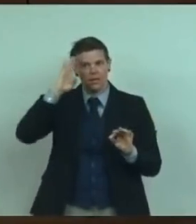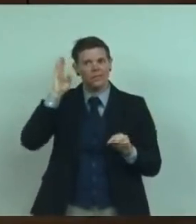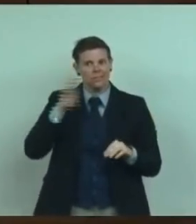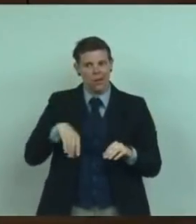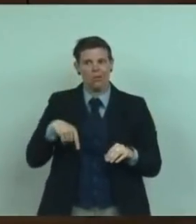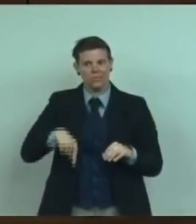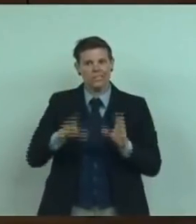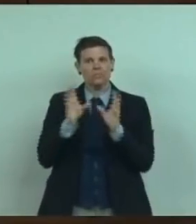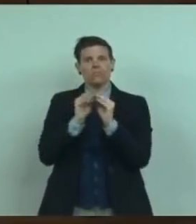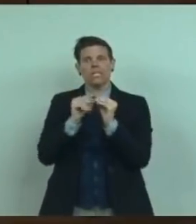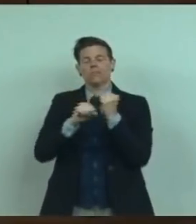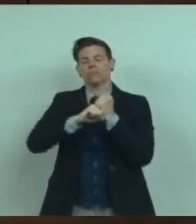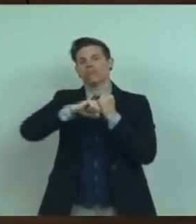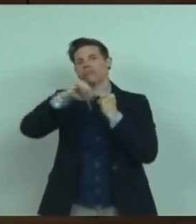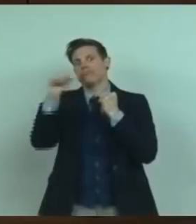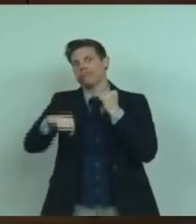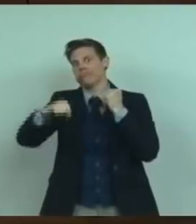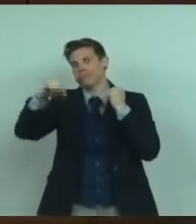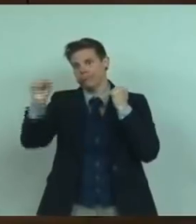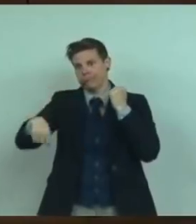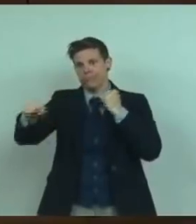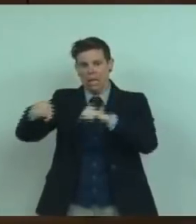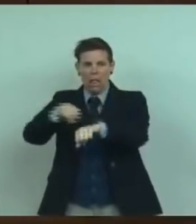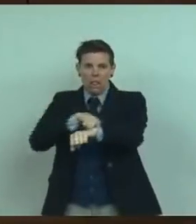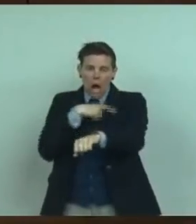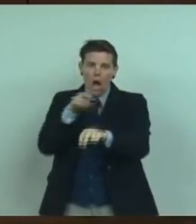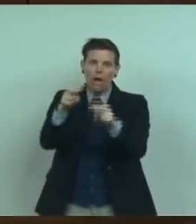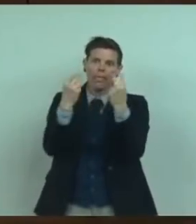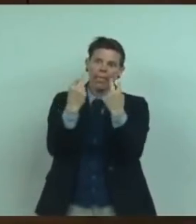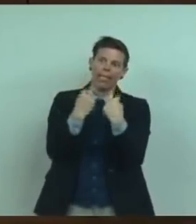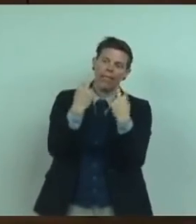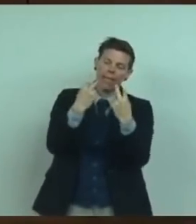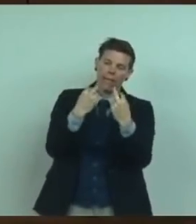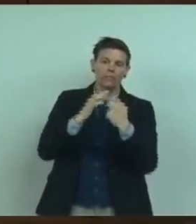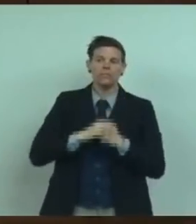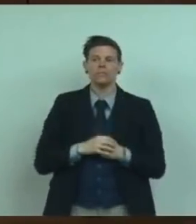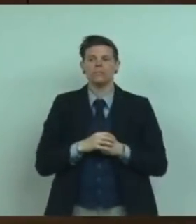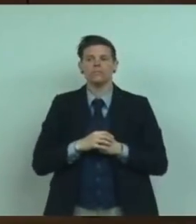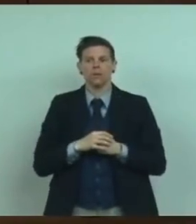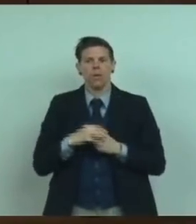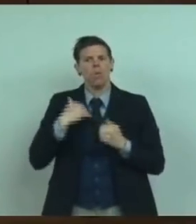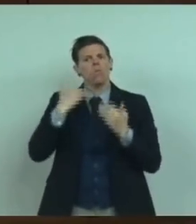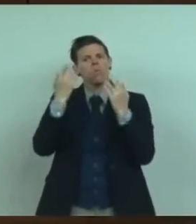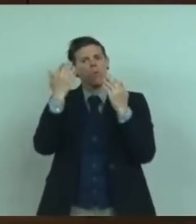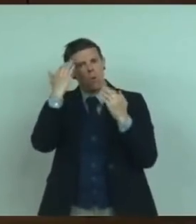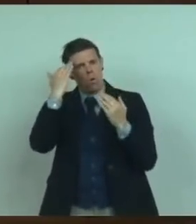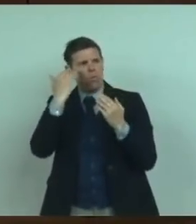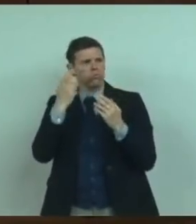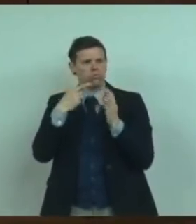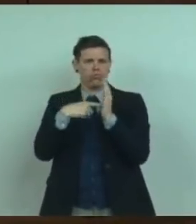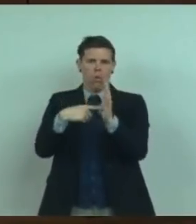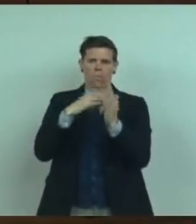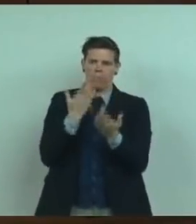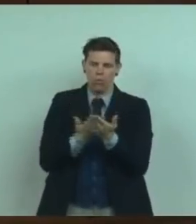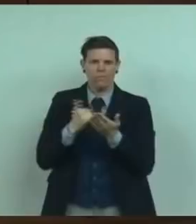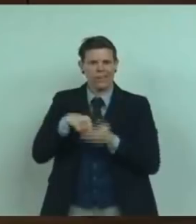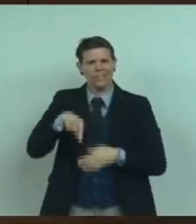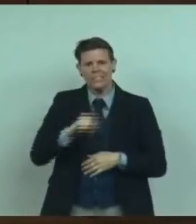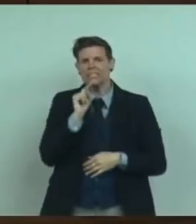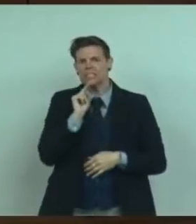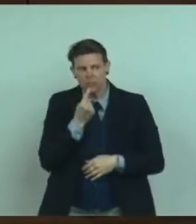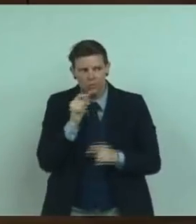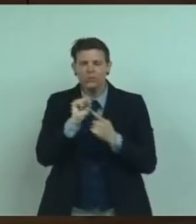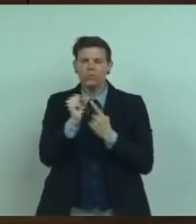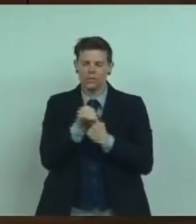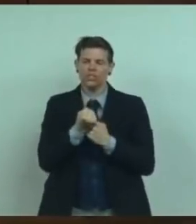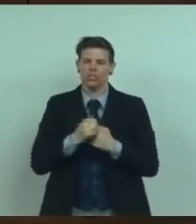ask people to pay attention. I hope it's an indication of how serious we take this effort and how much I appreciate